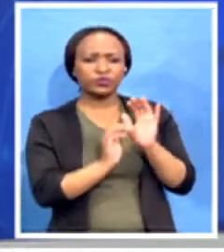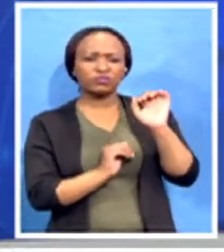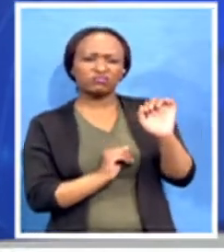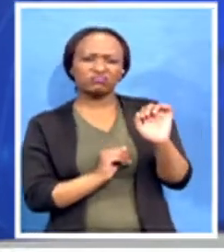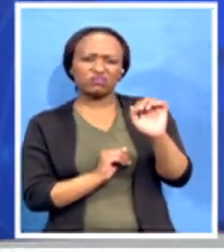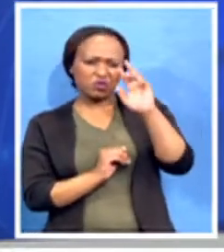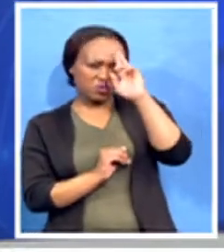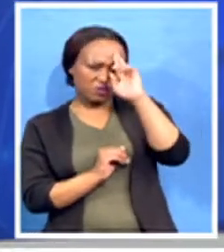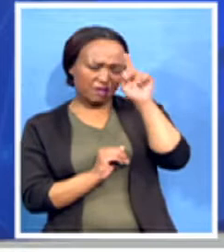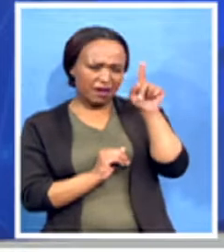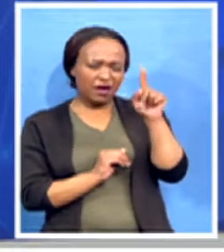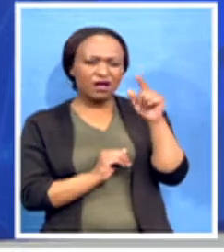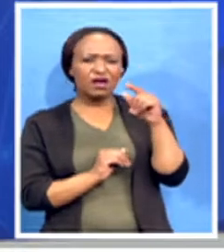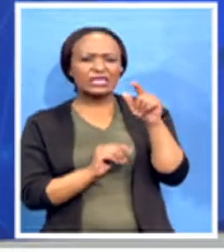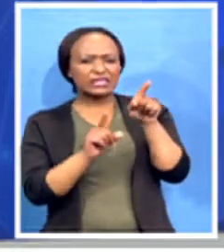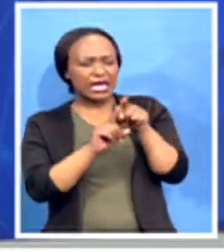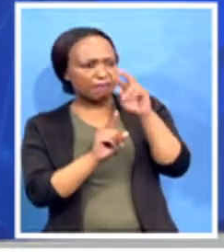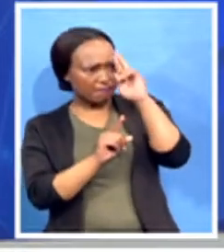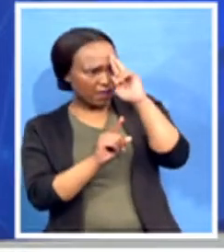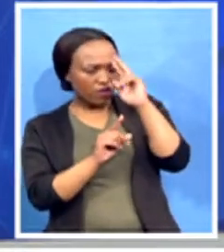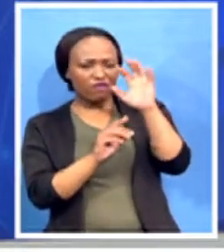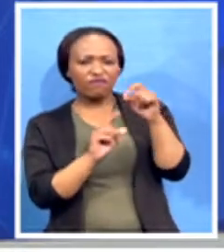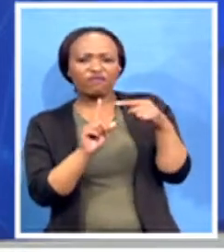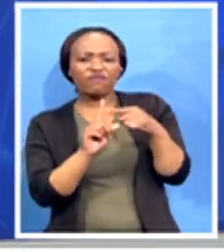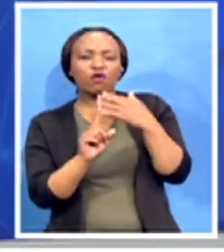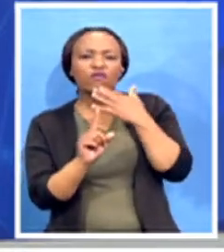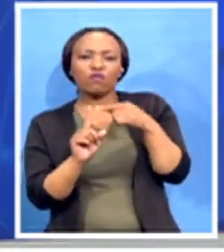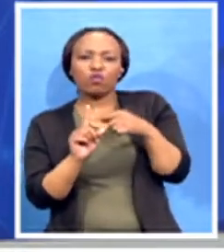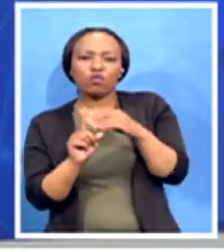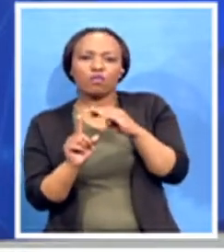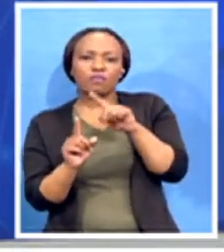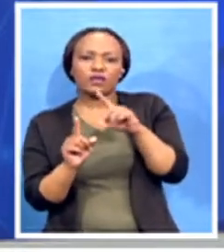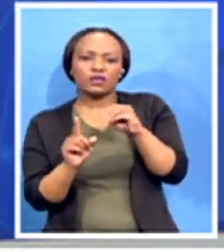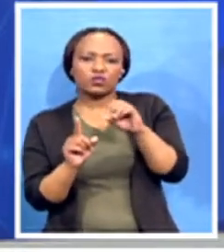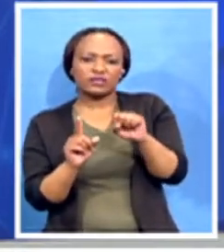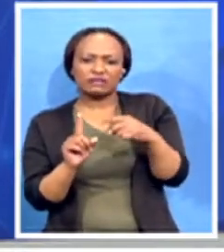your fondest recollections and memories you've had of George Bizos?